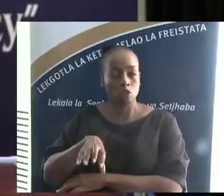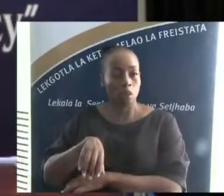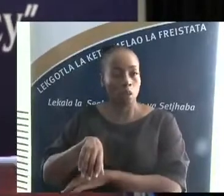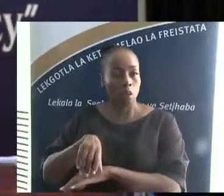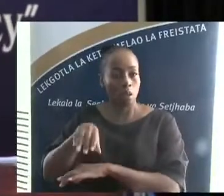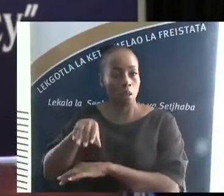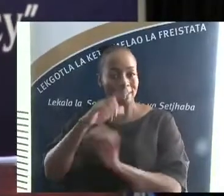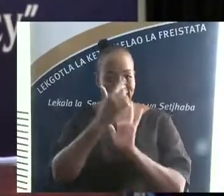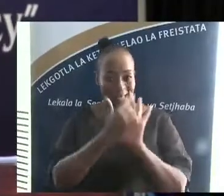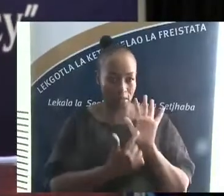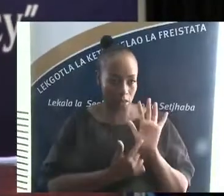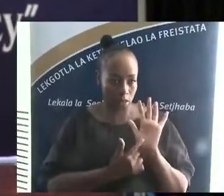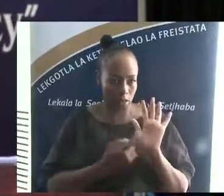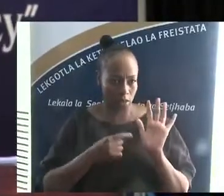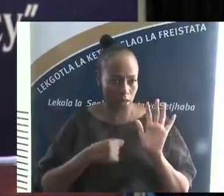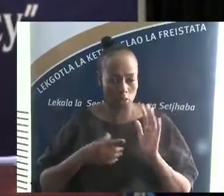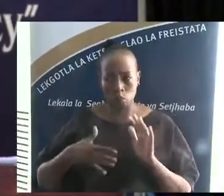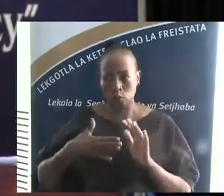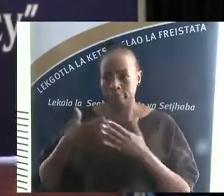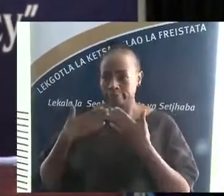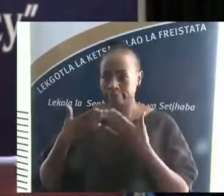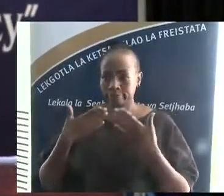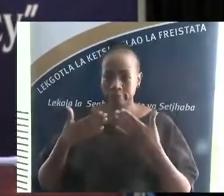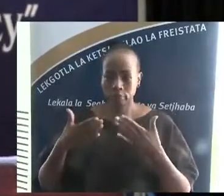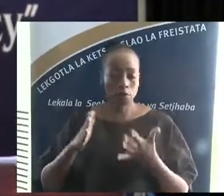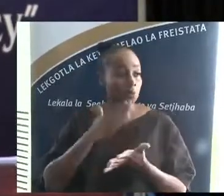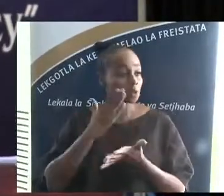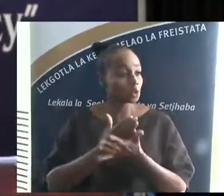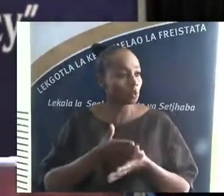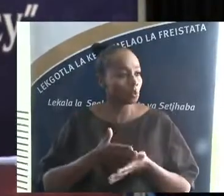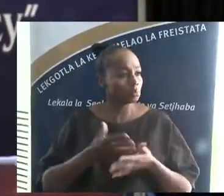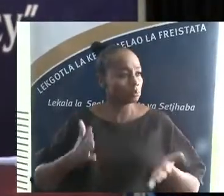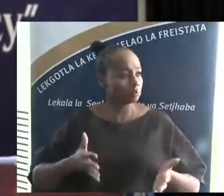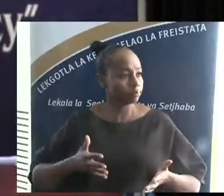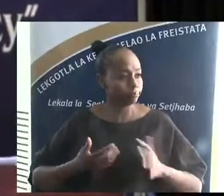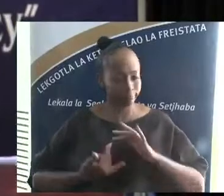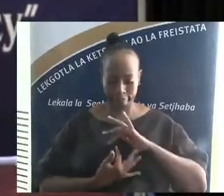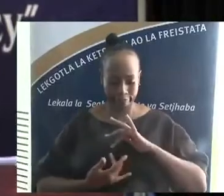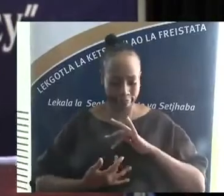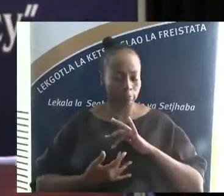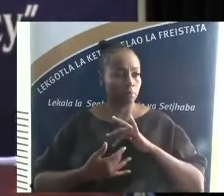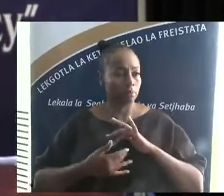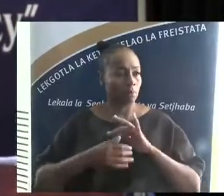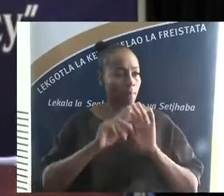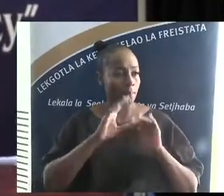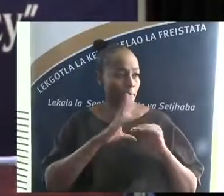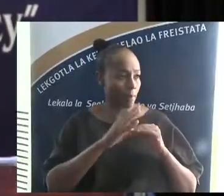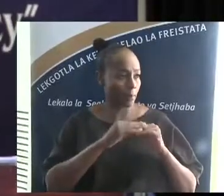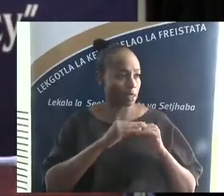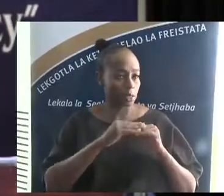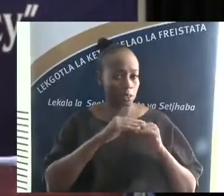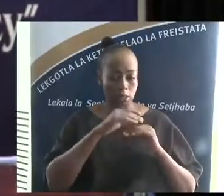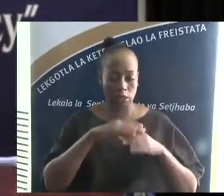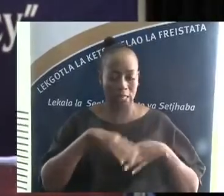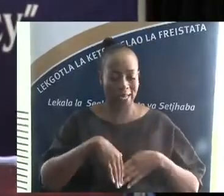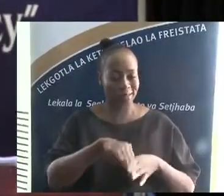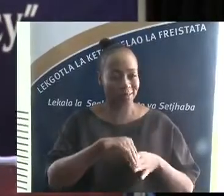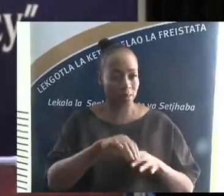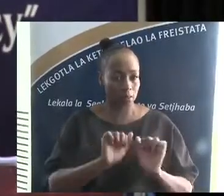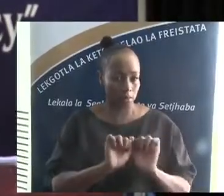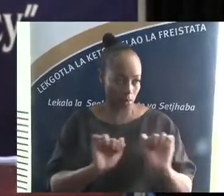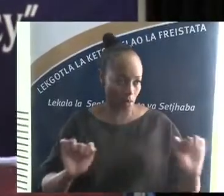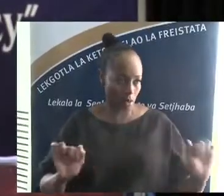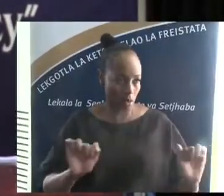legislature, I'd like to thank you for directing and inspiring the members of our legislature for your leadership as the